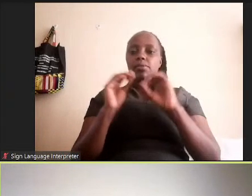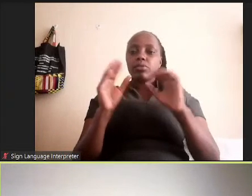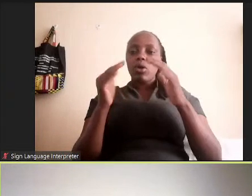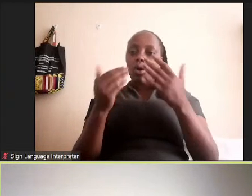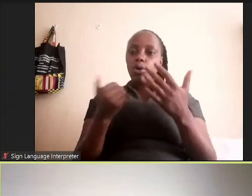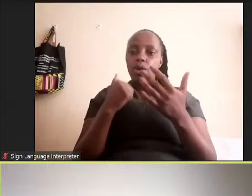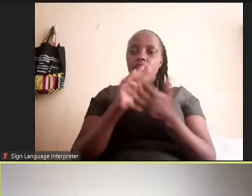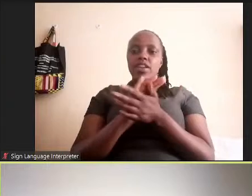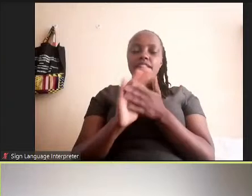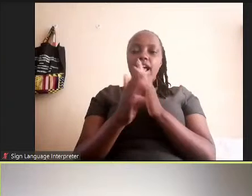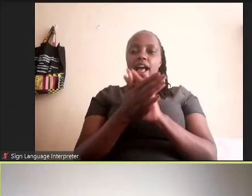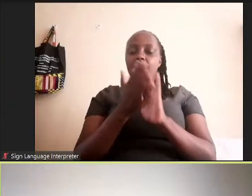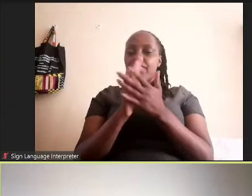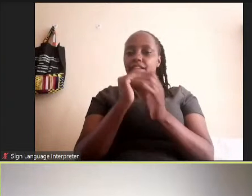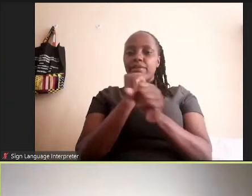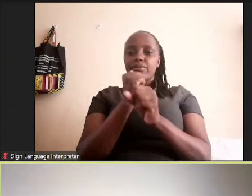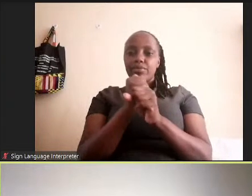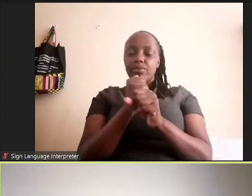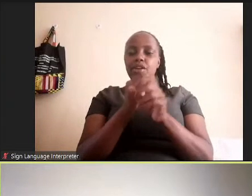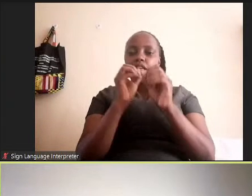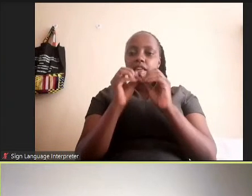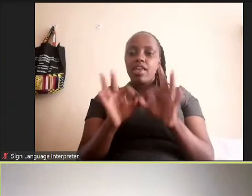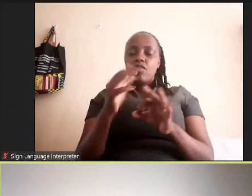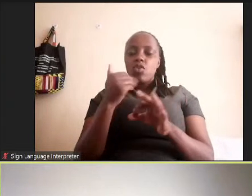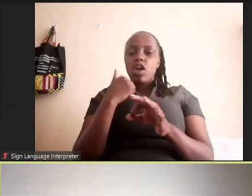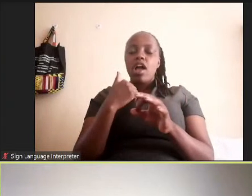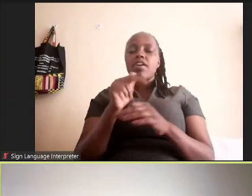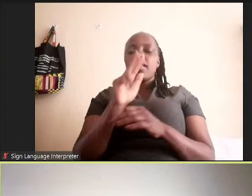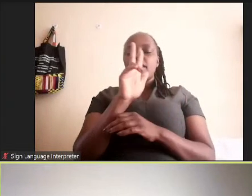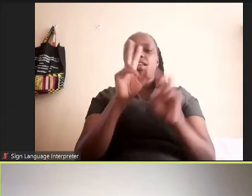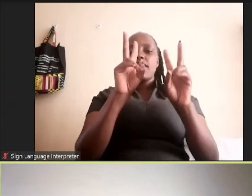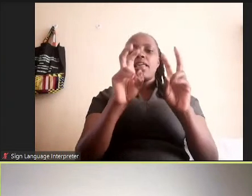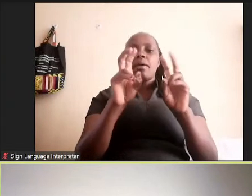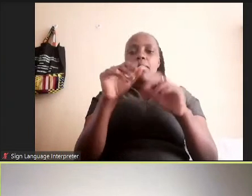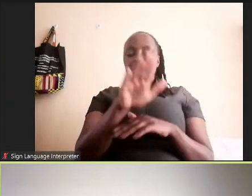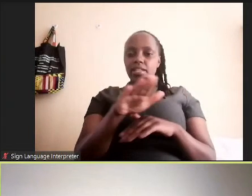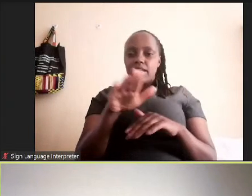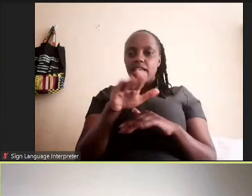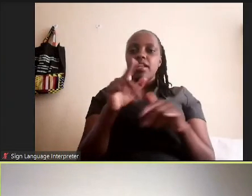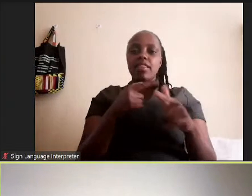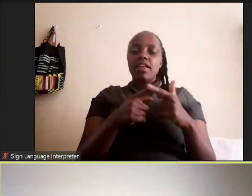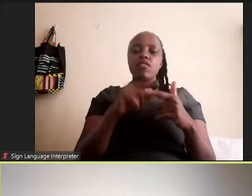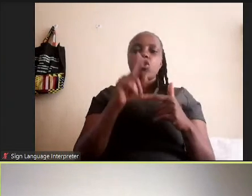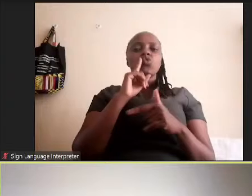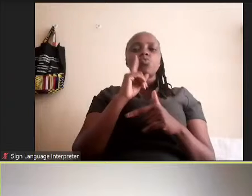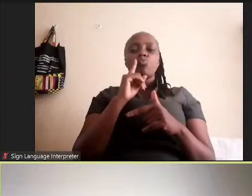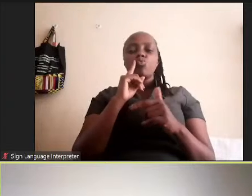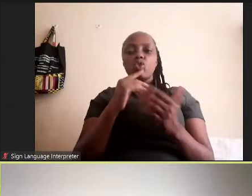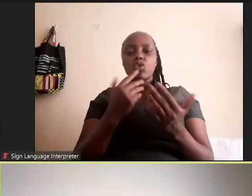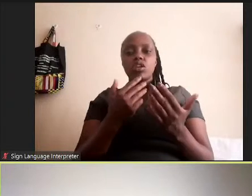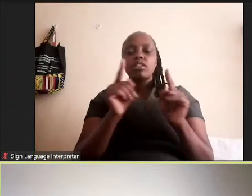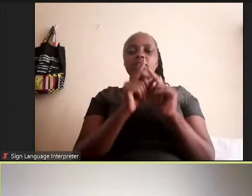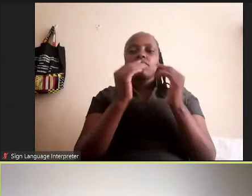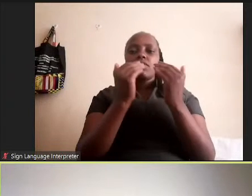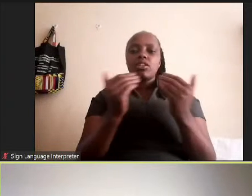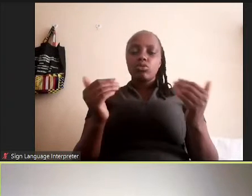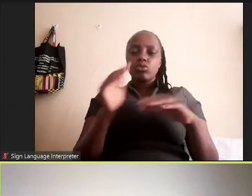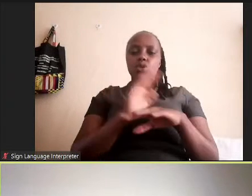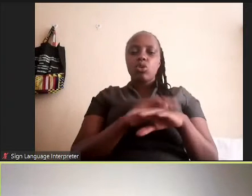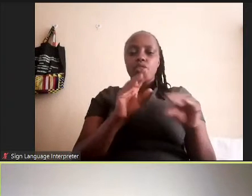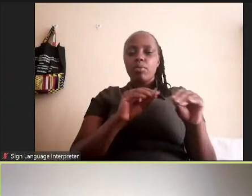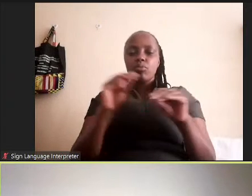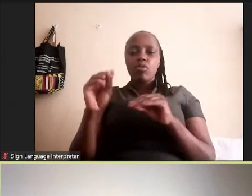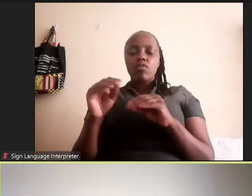anything to do. So if we have these thematic areas, of course we'll be busy because tomorrow it will be children on the move. Tomorrow it's